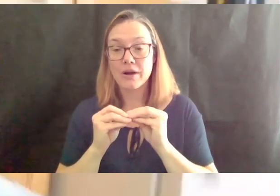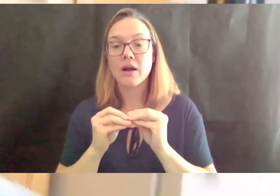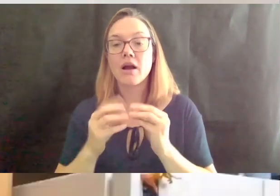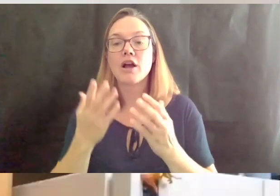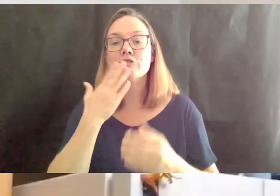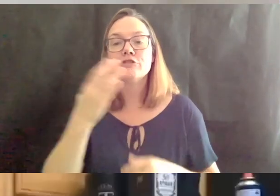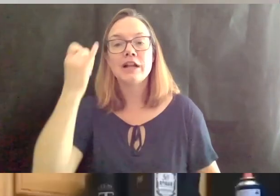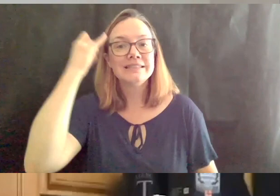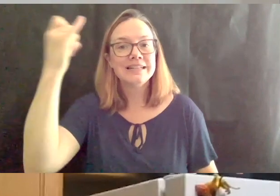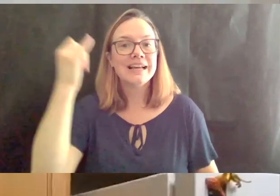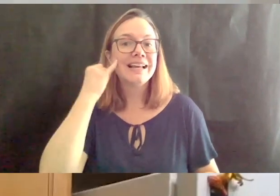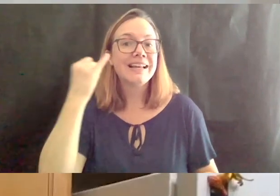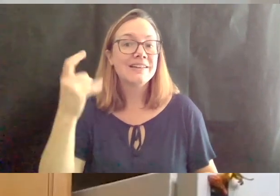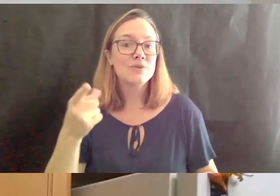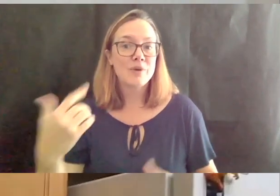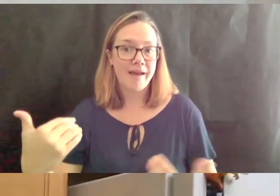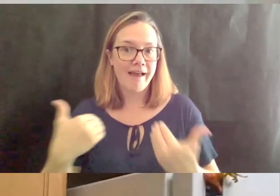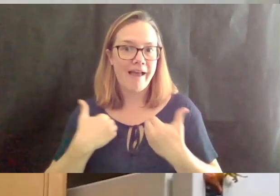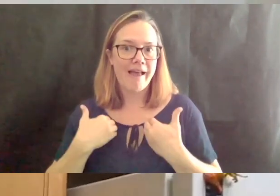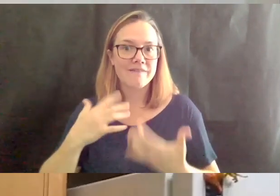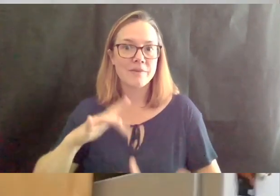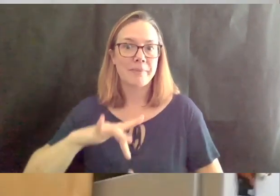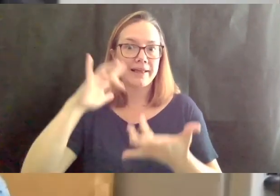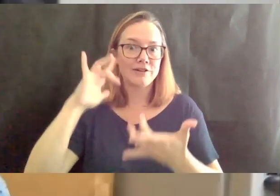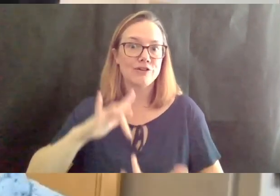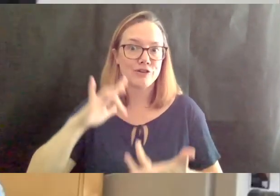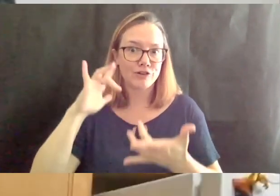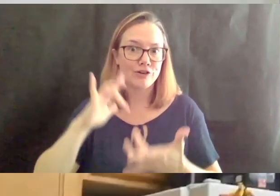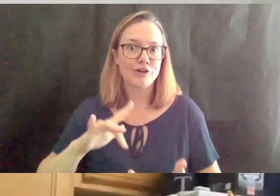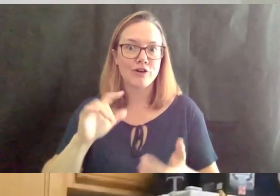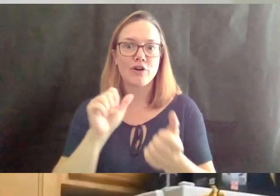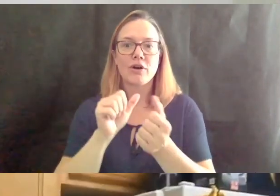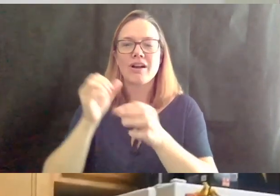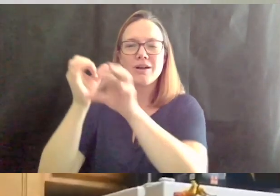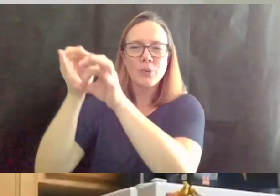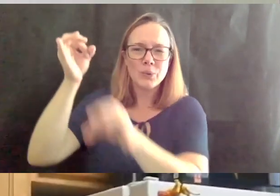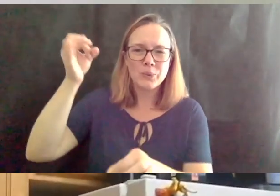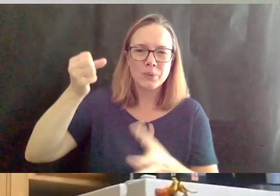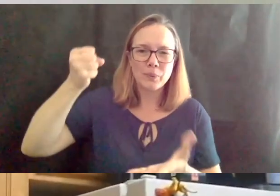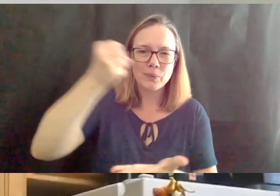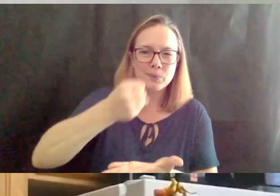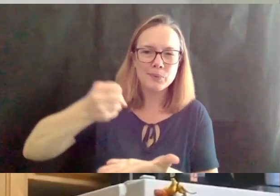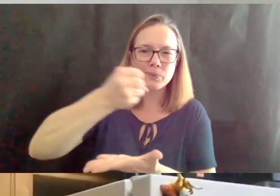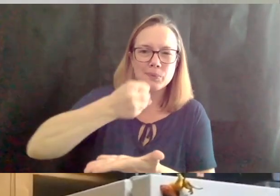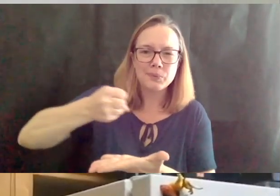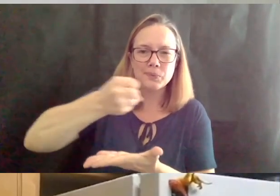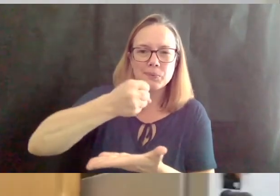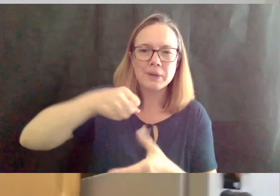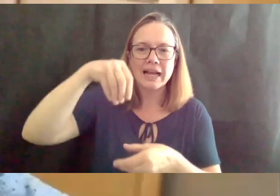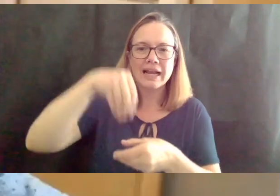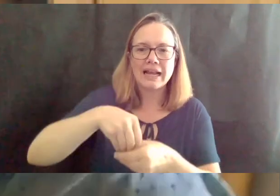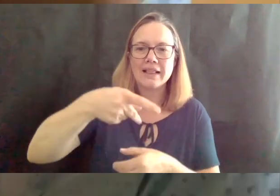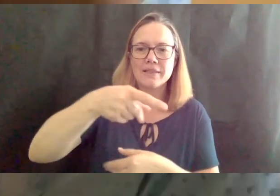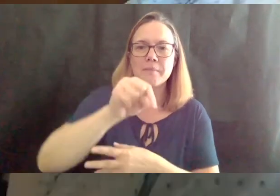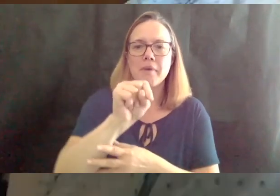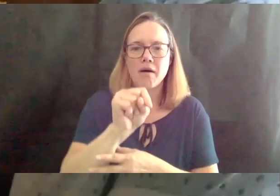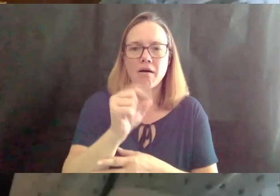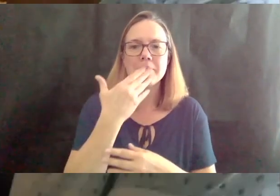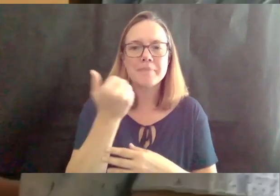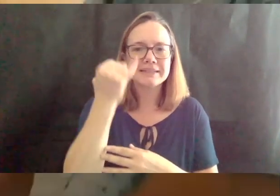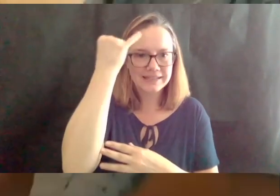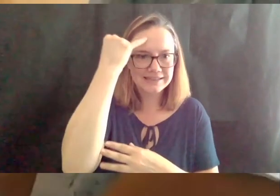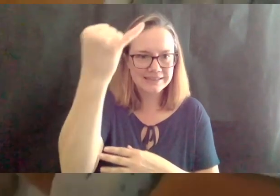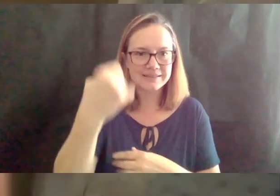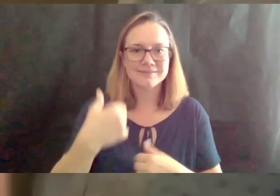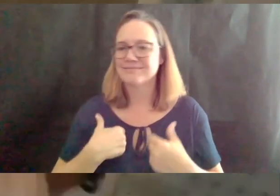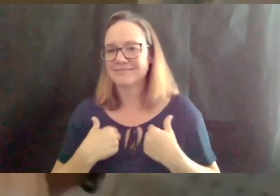an immersion blender, this would work the best. So obviously, you can just put it in there. And blend it up in the pot. I unfortunately don't, so today